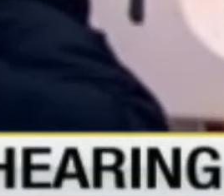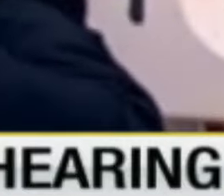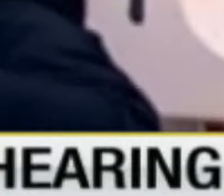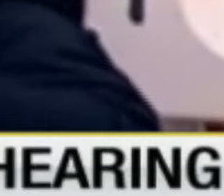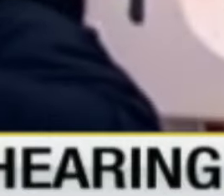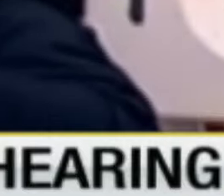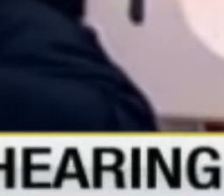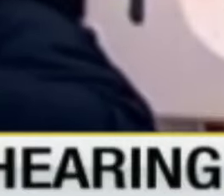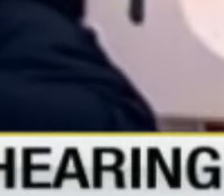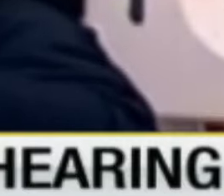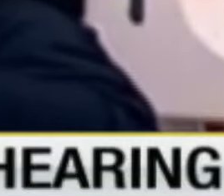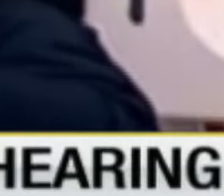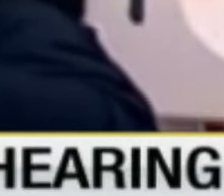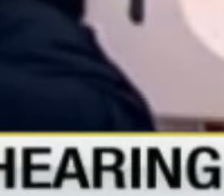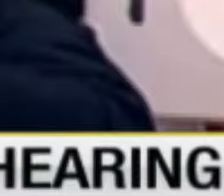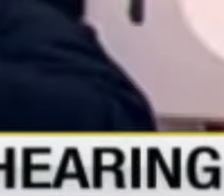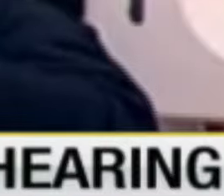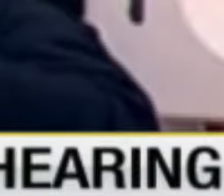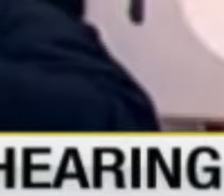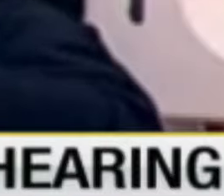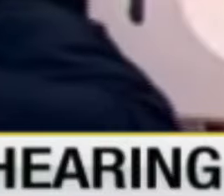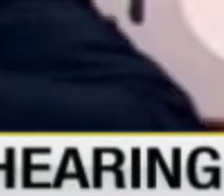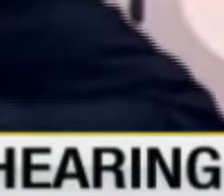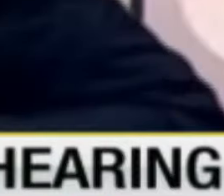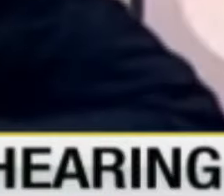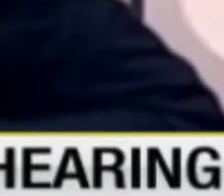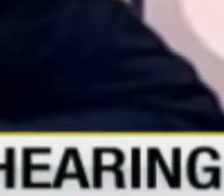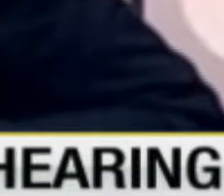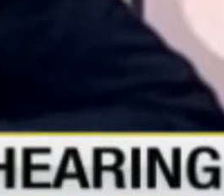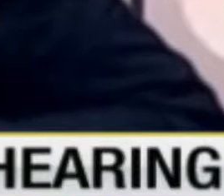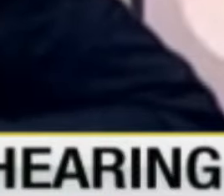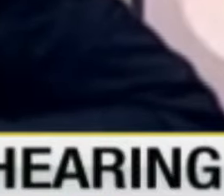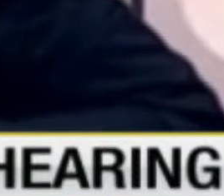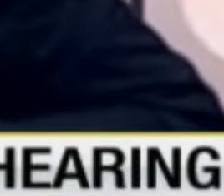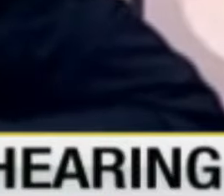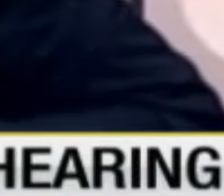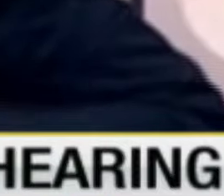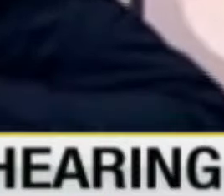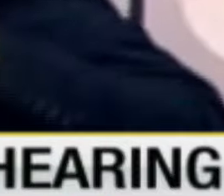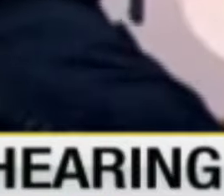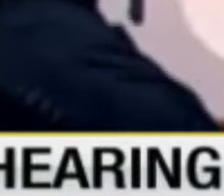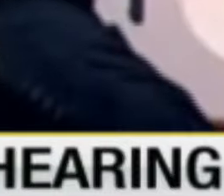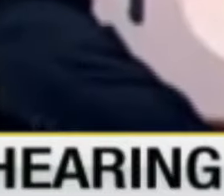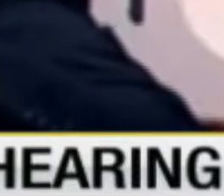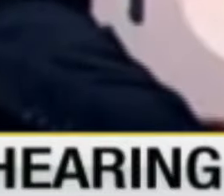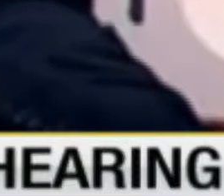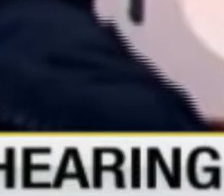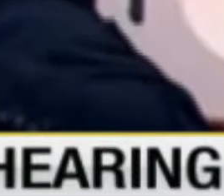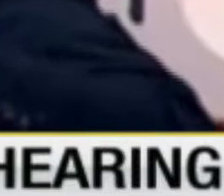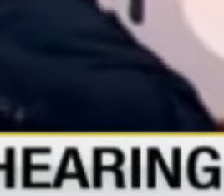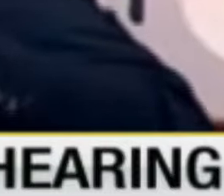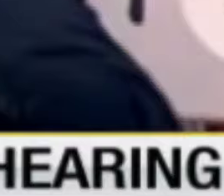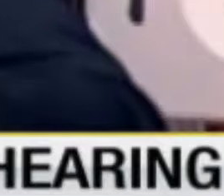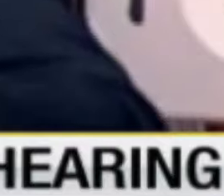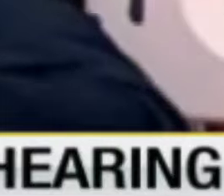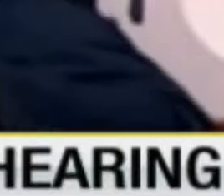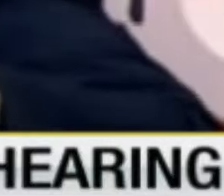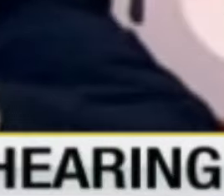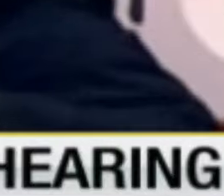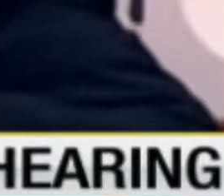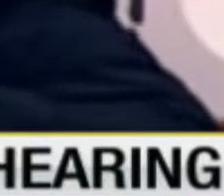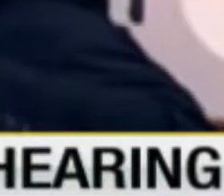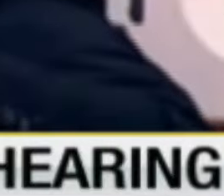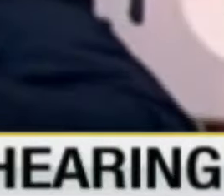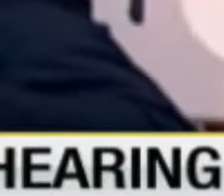that does not demean the office that state officer holds. That is a provision. So it's not just a matter of